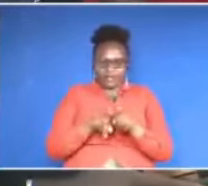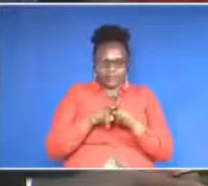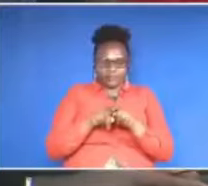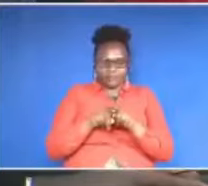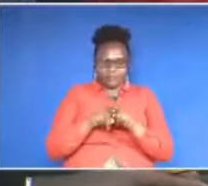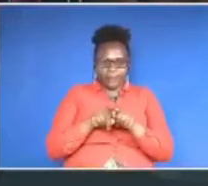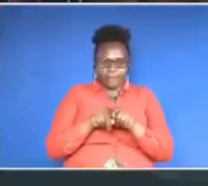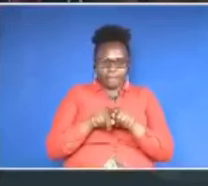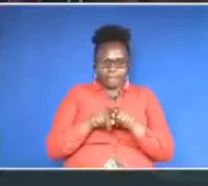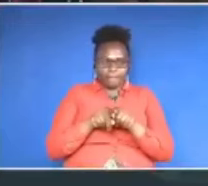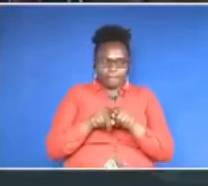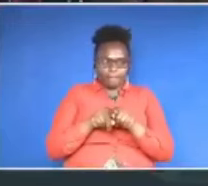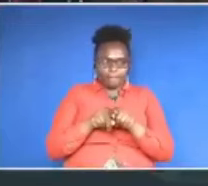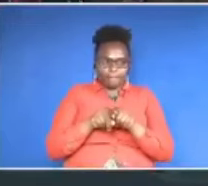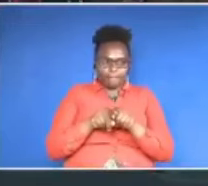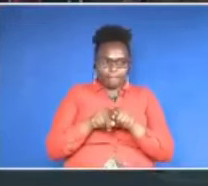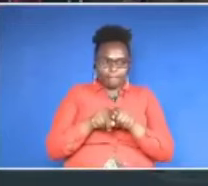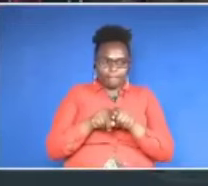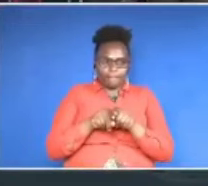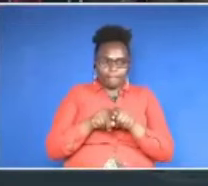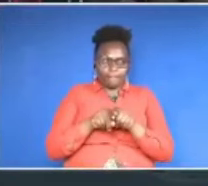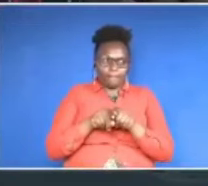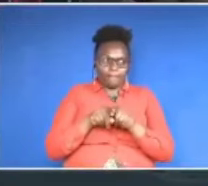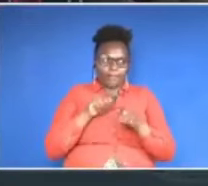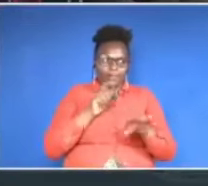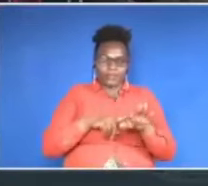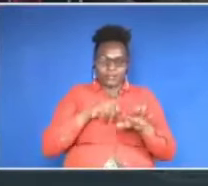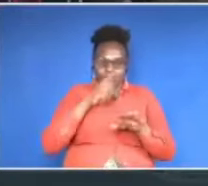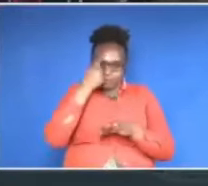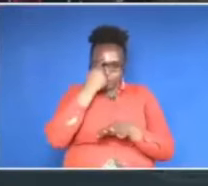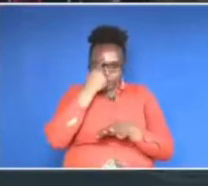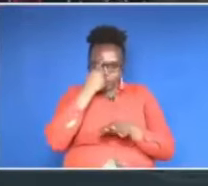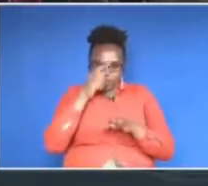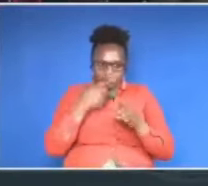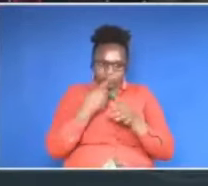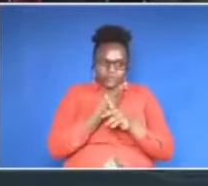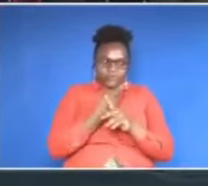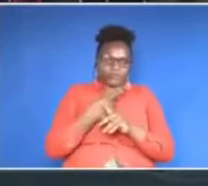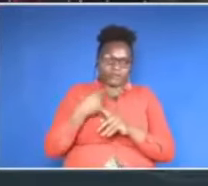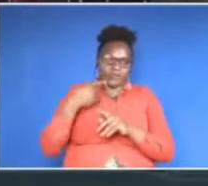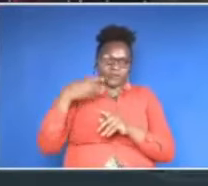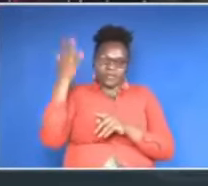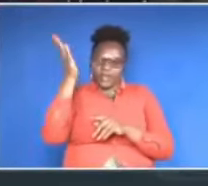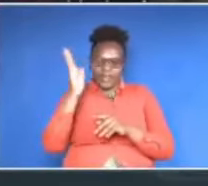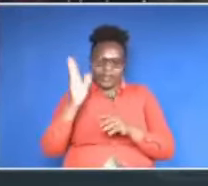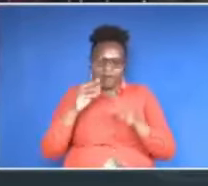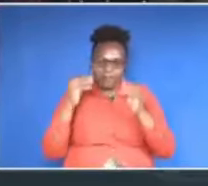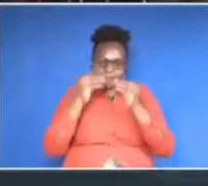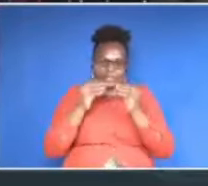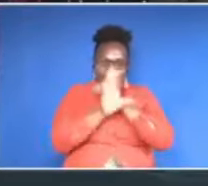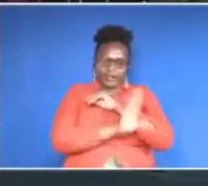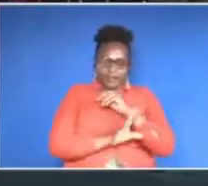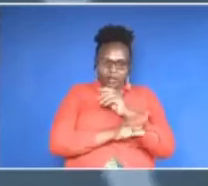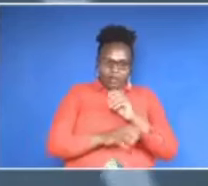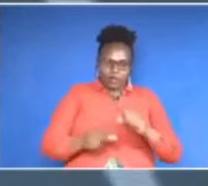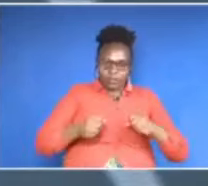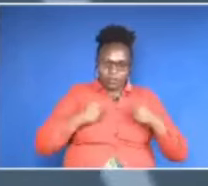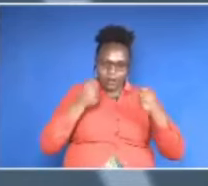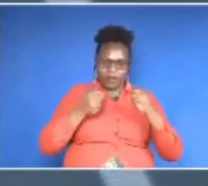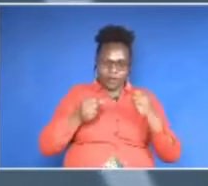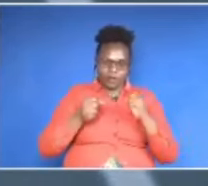hii katika bara lote la Afrika. Even when I went to Asia, when I went to where, I never met a country with the